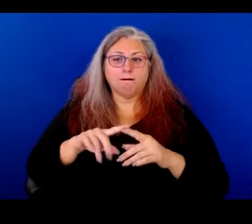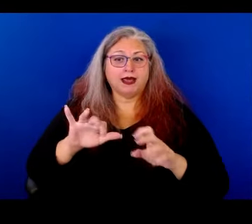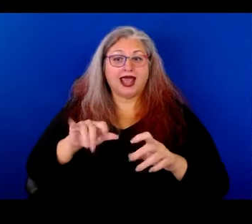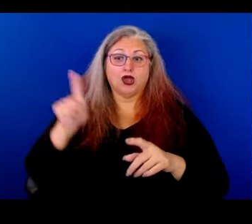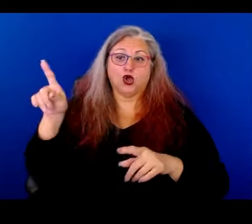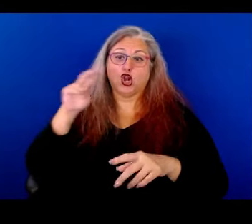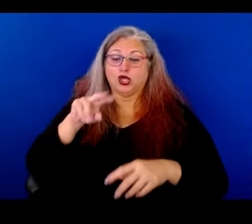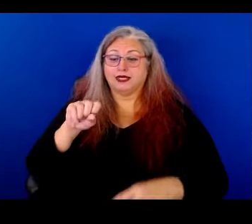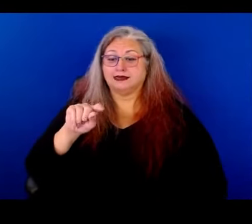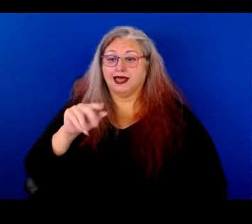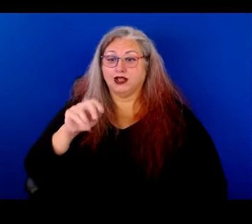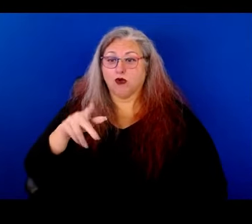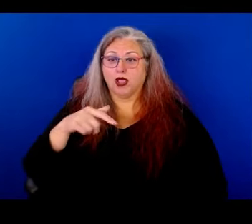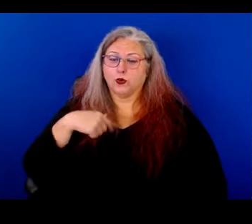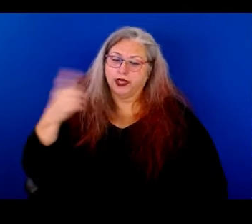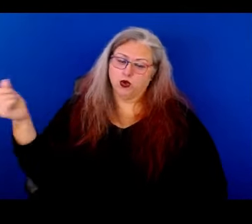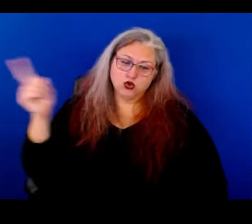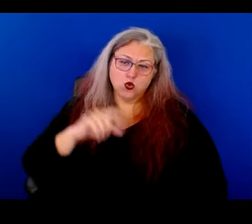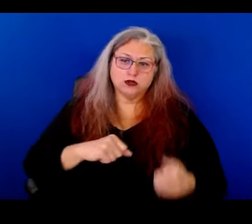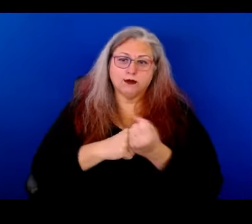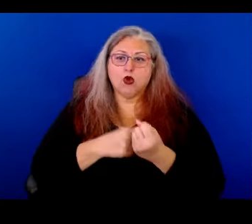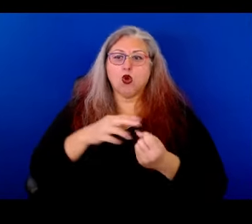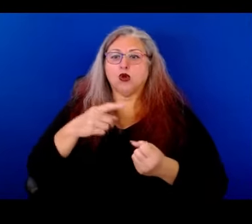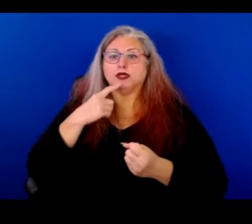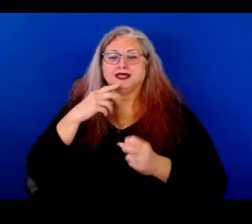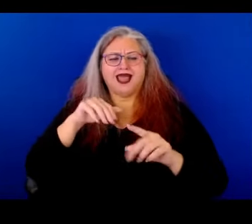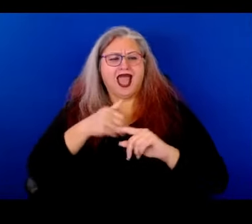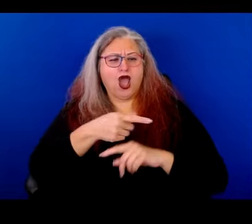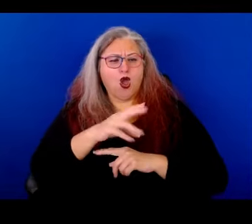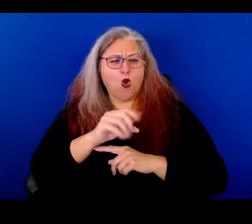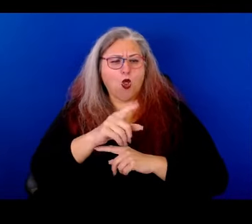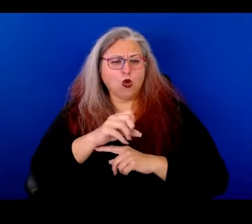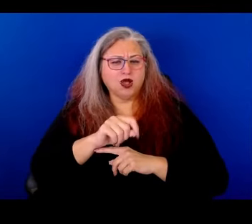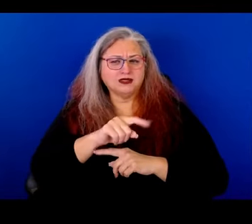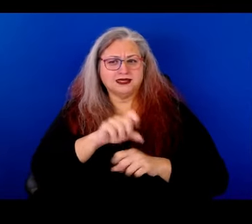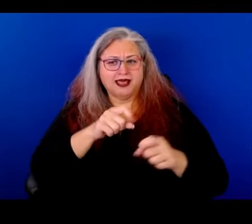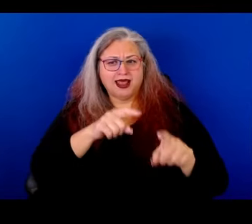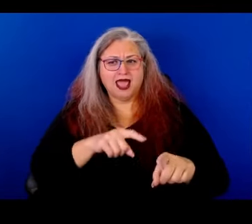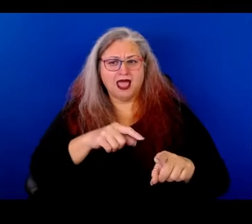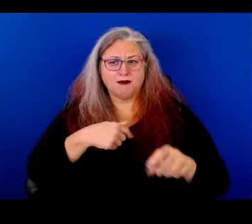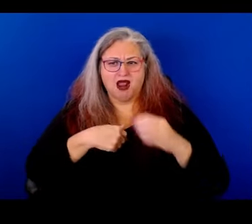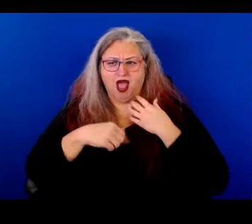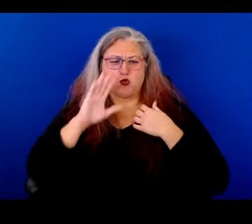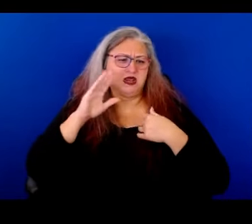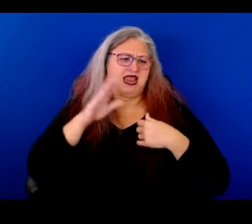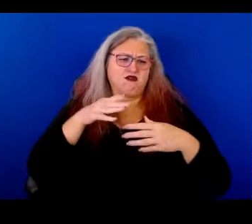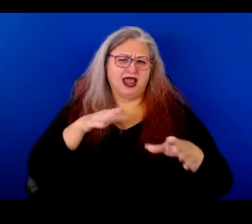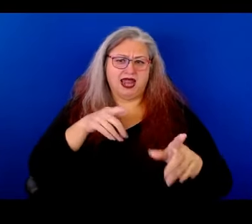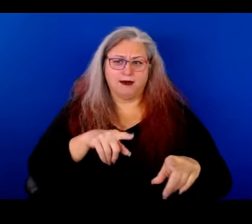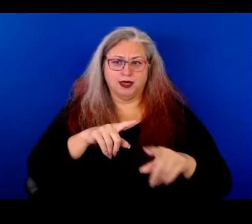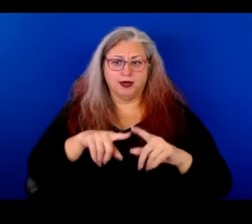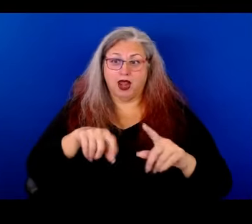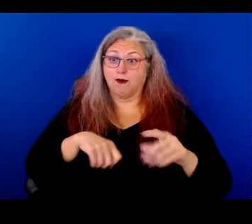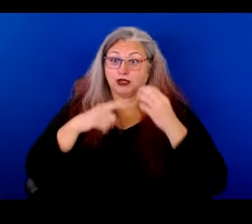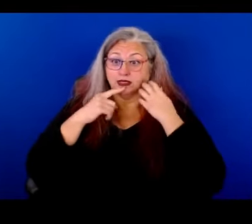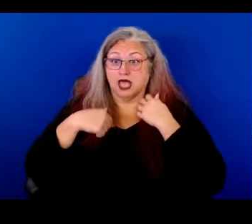at Standing Rock, we'll go stand with them. Or we say, how could the Holocaust have happened? I wouldn't have let it happen. And I'm